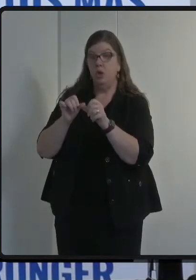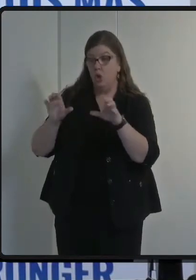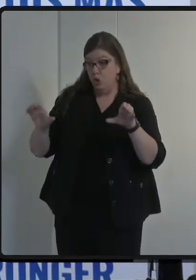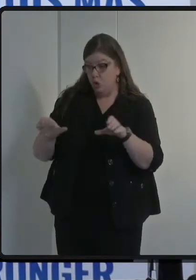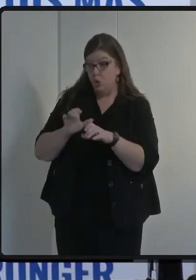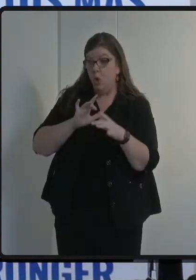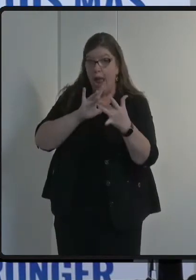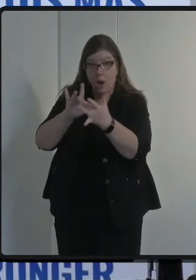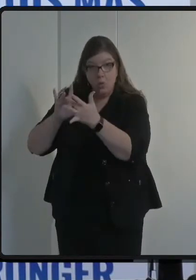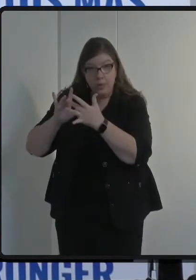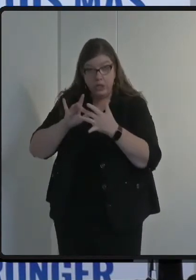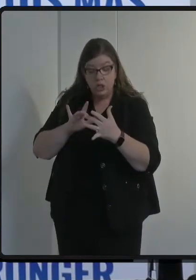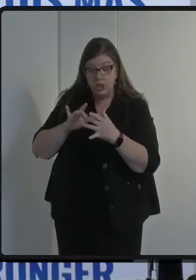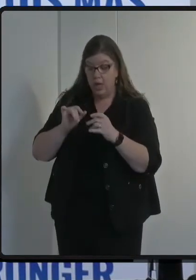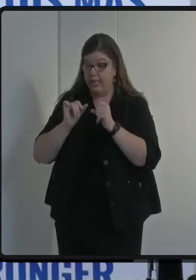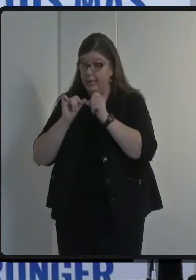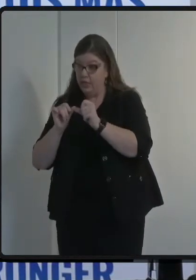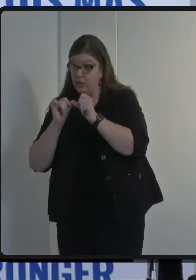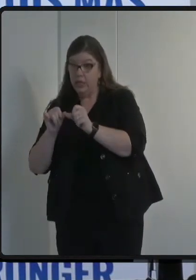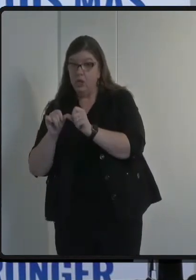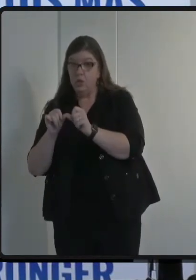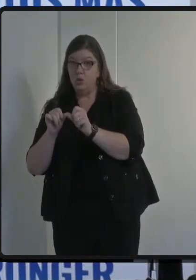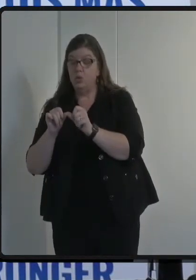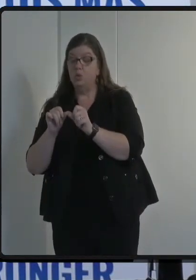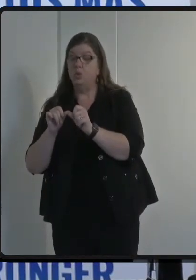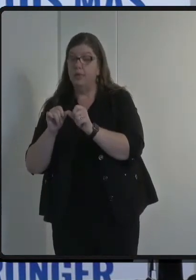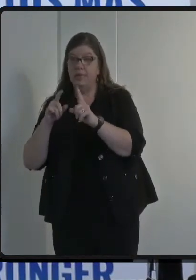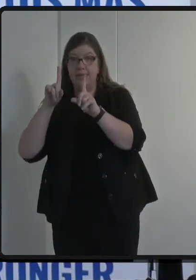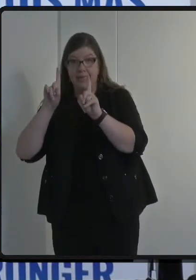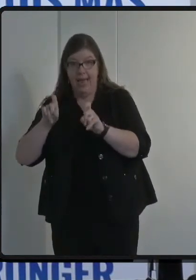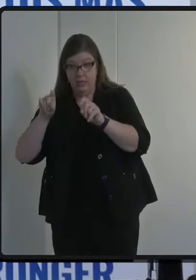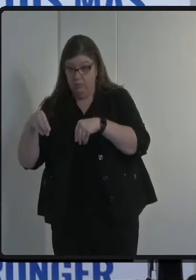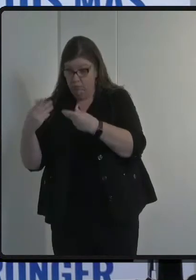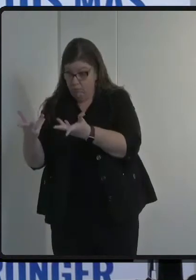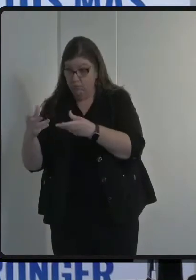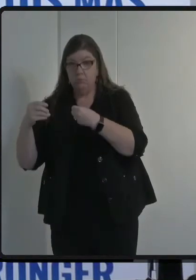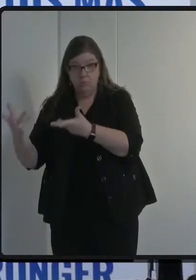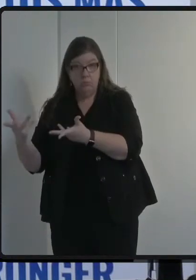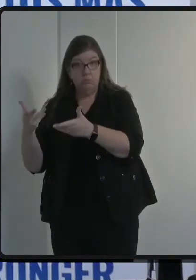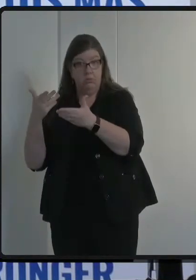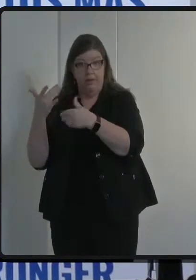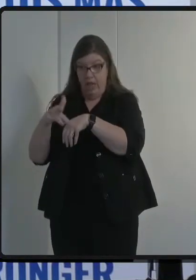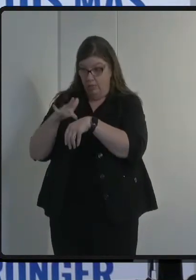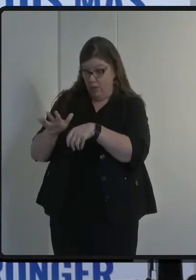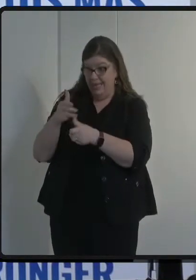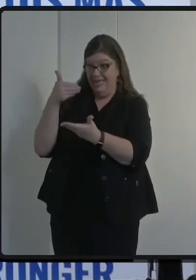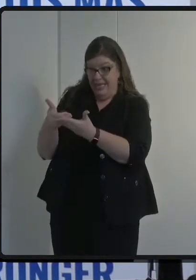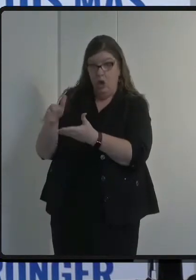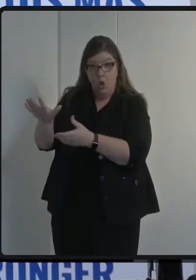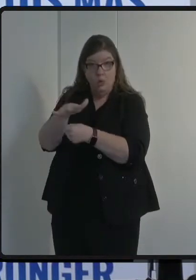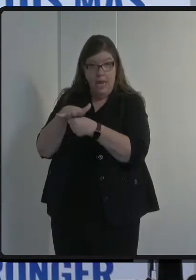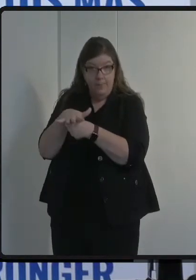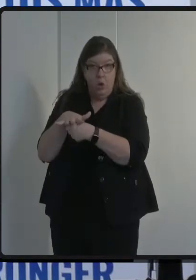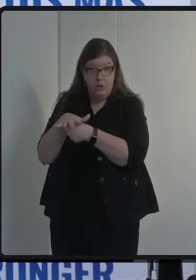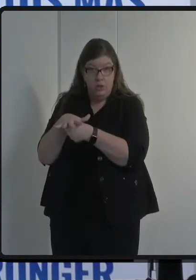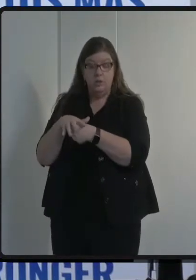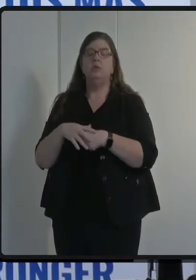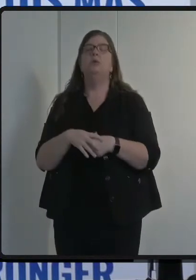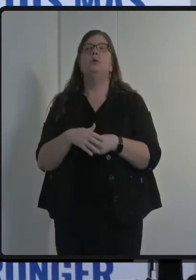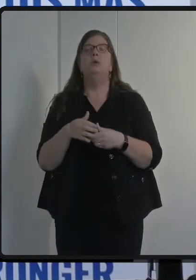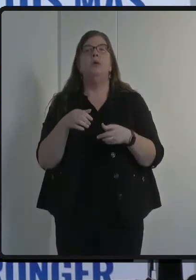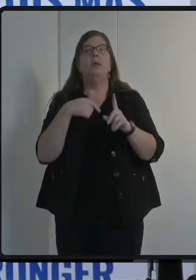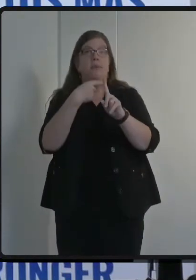the outreach, continue to do the testing availability in those neighborhoods, as well